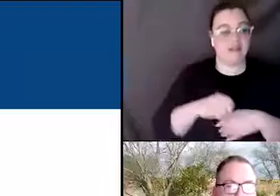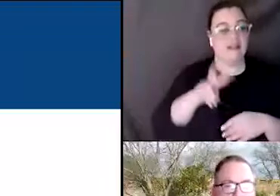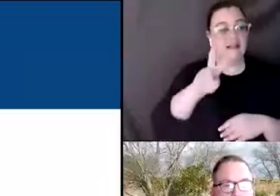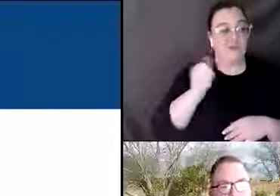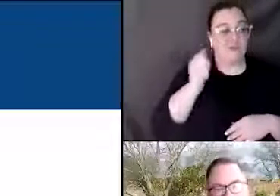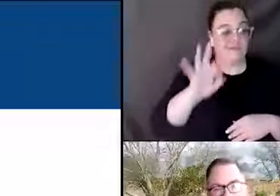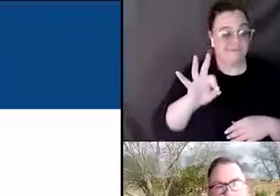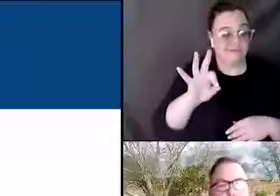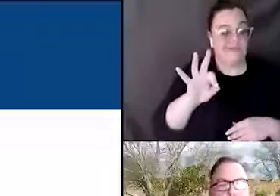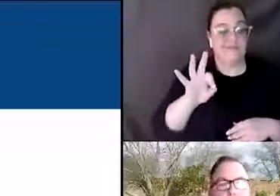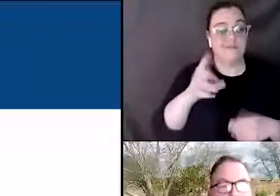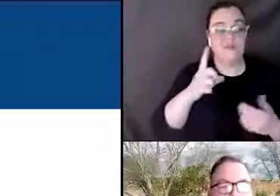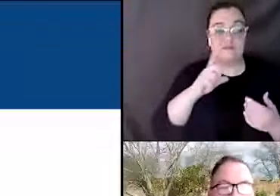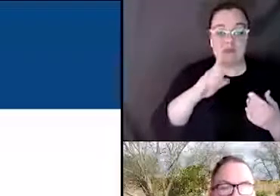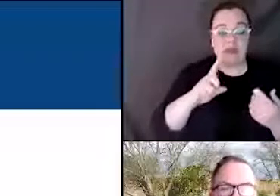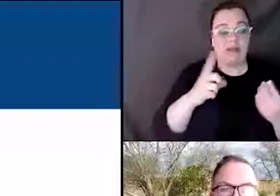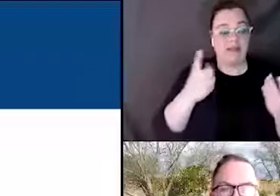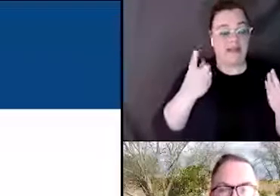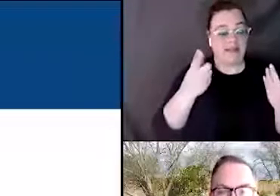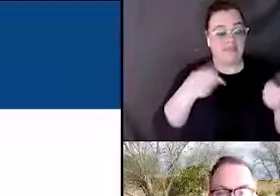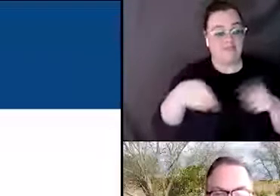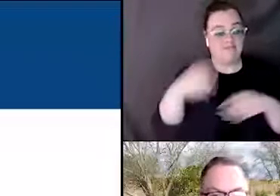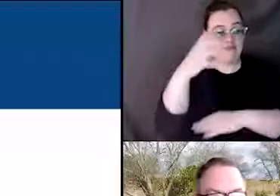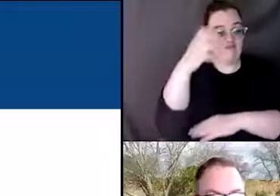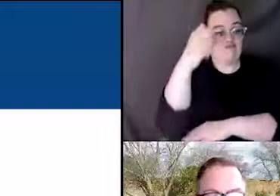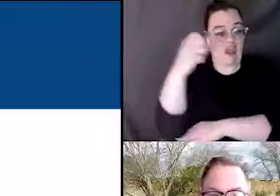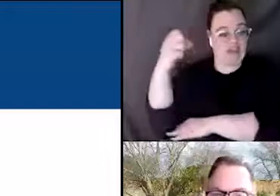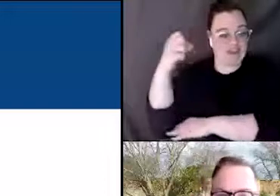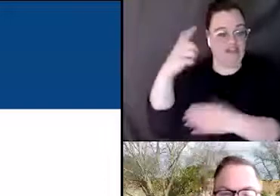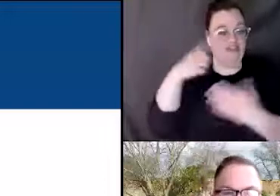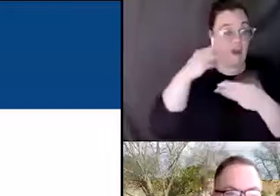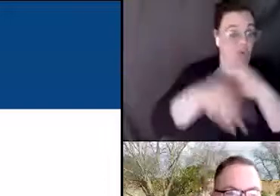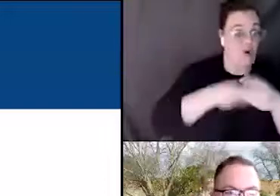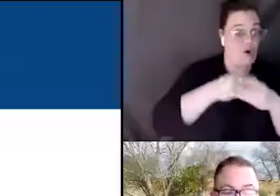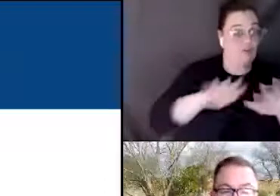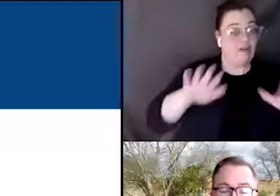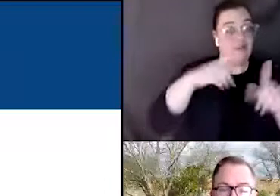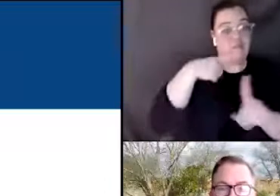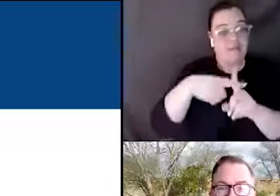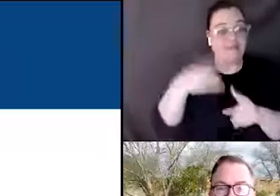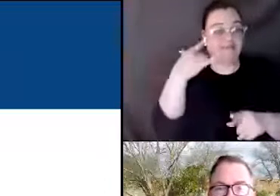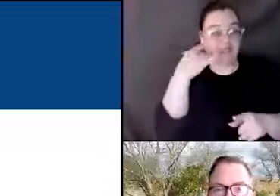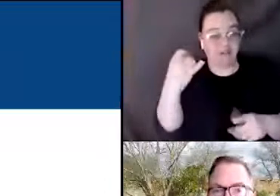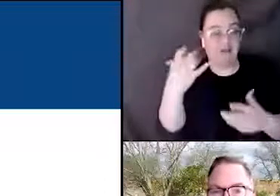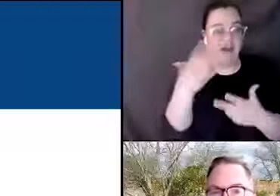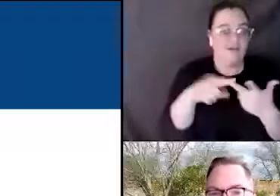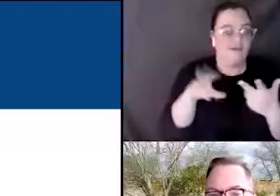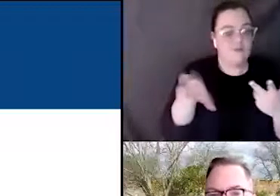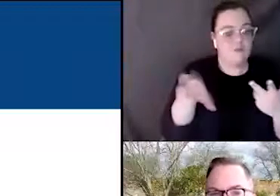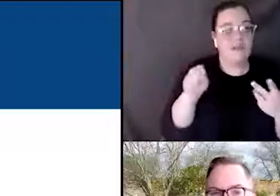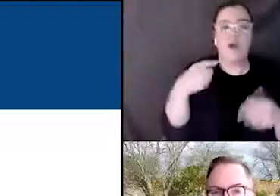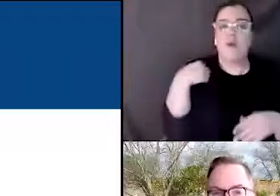worldwide and nationwide and in California. Of course, with COVID last year, we weren't sure what to expect. We had in California